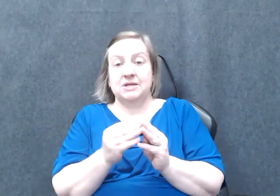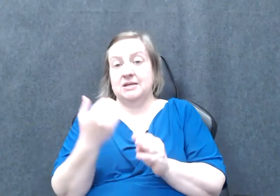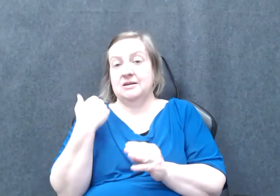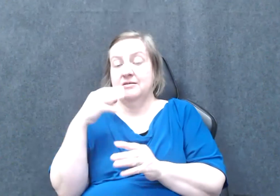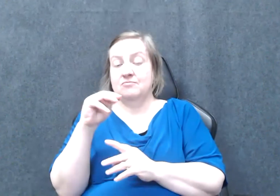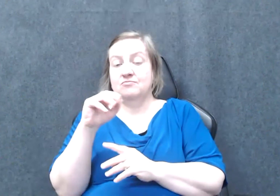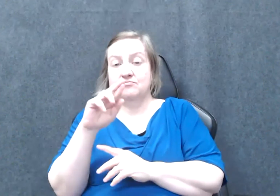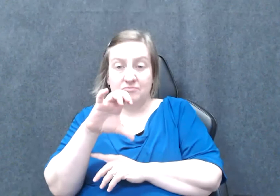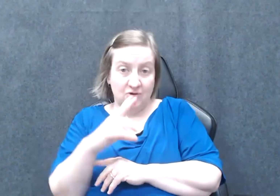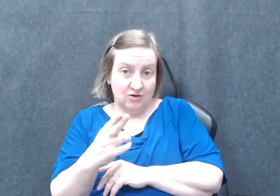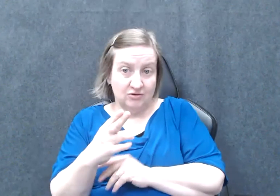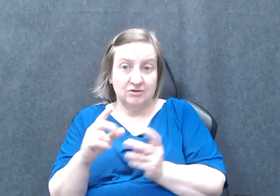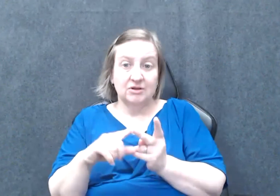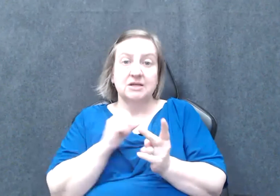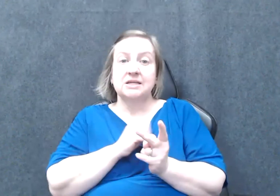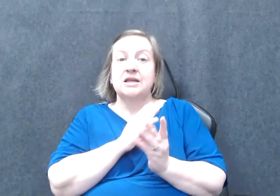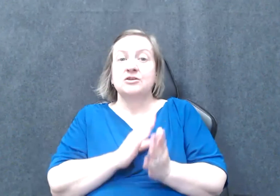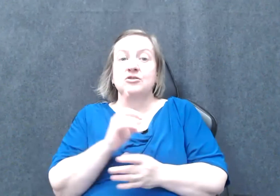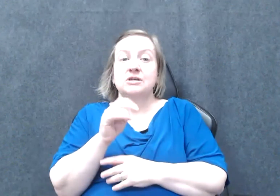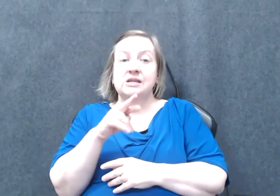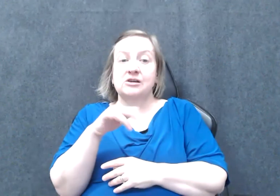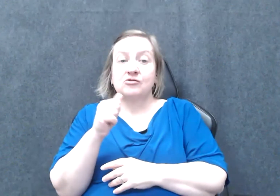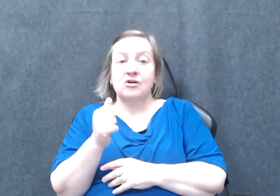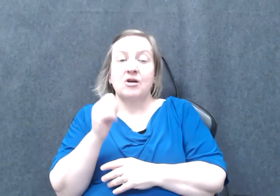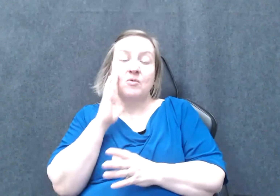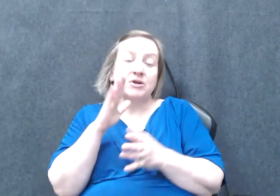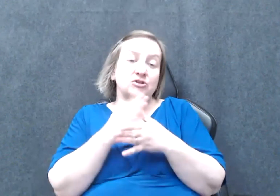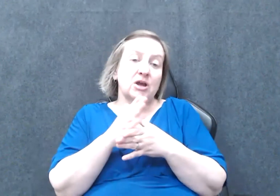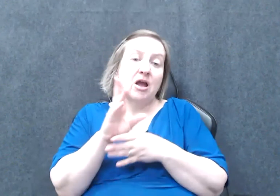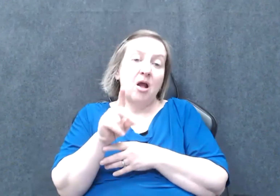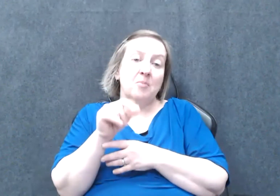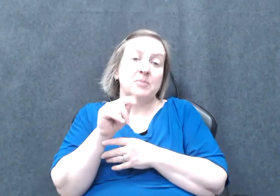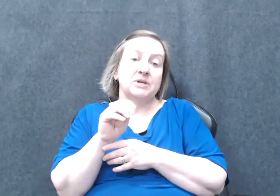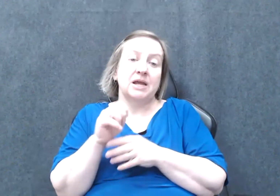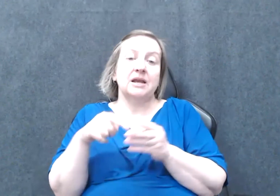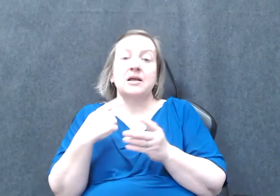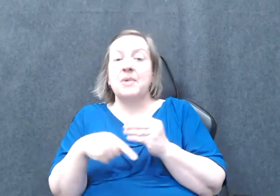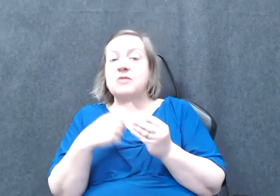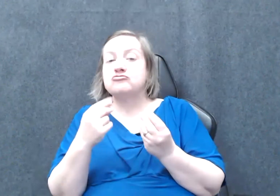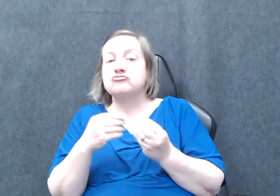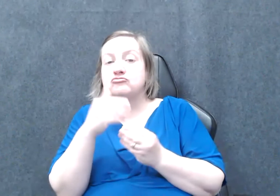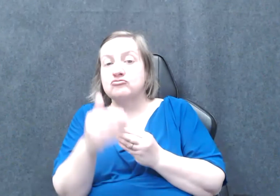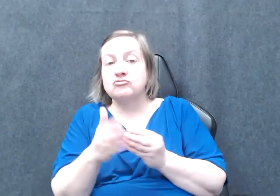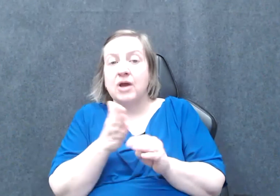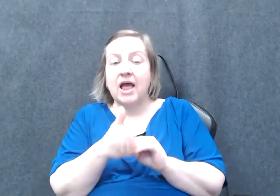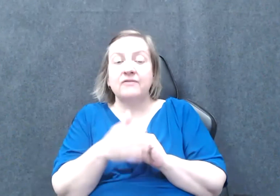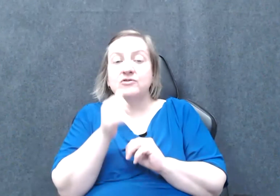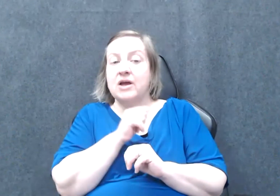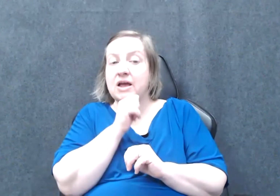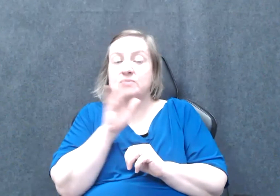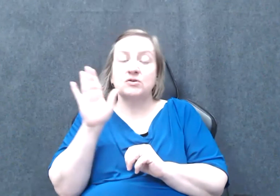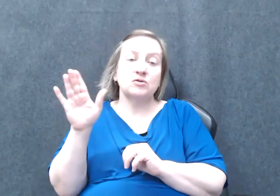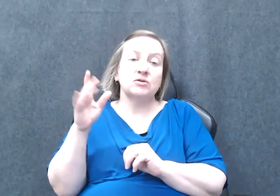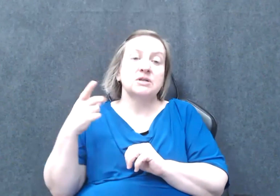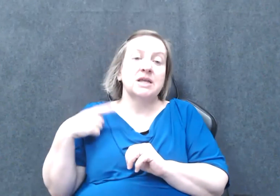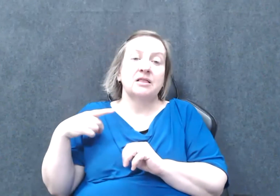March. And then Senator Dhingra, I think, is just going to share an update, a brief update on next steps following the Arizona delegation